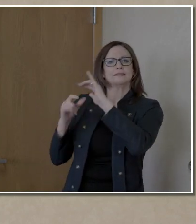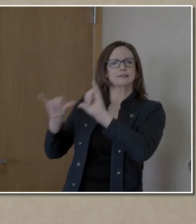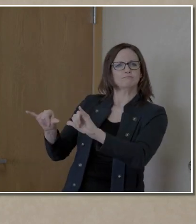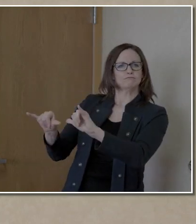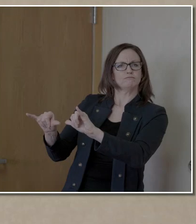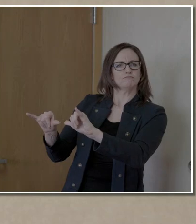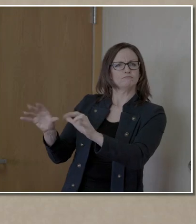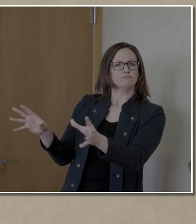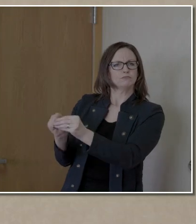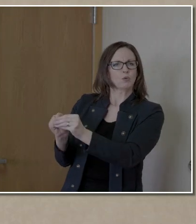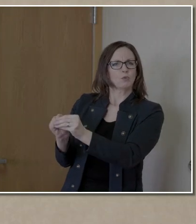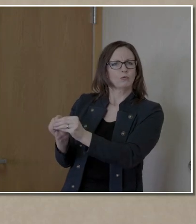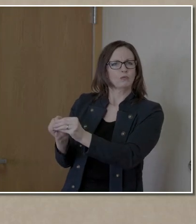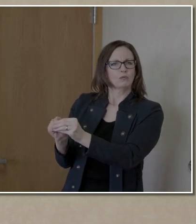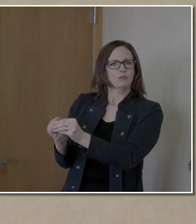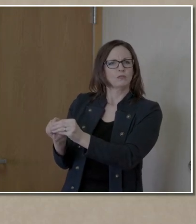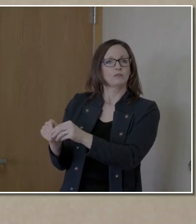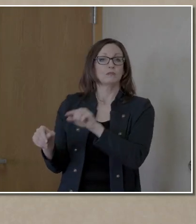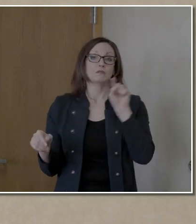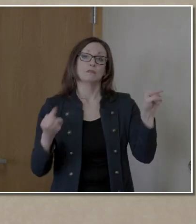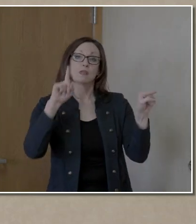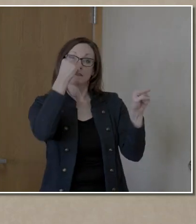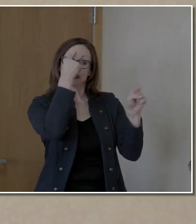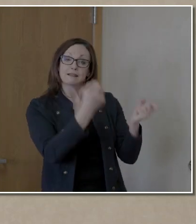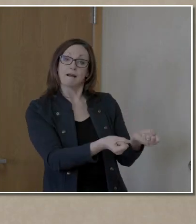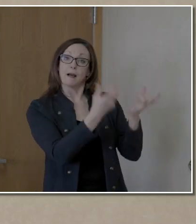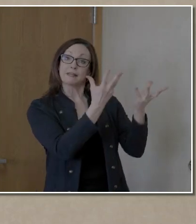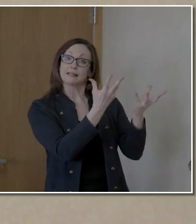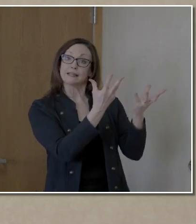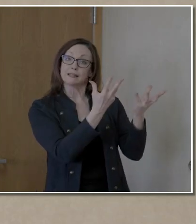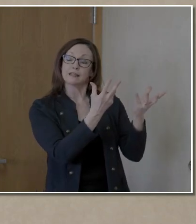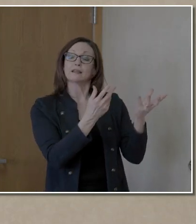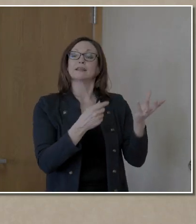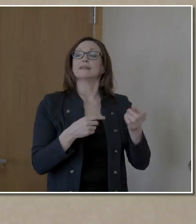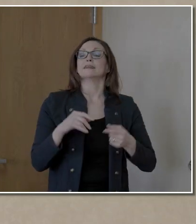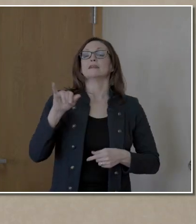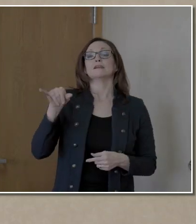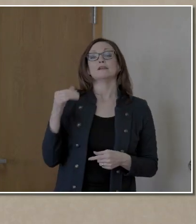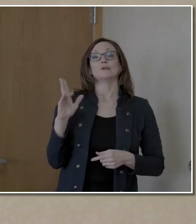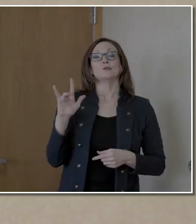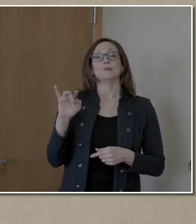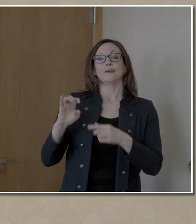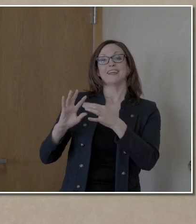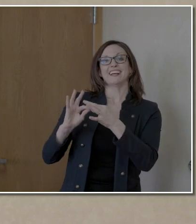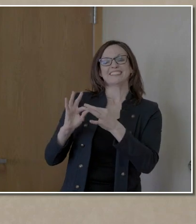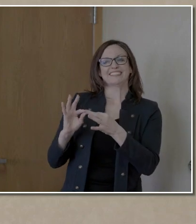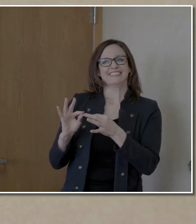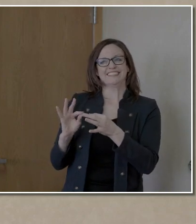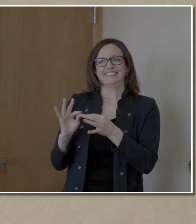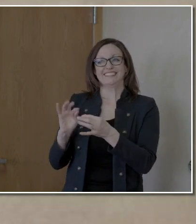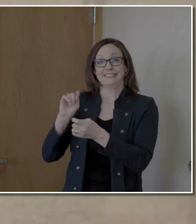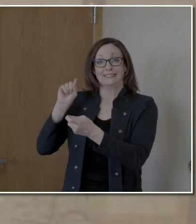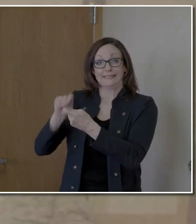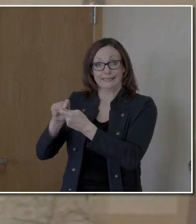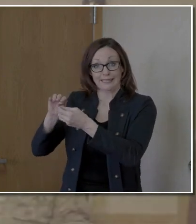Sean, we will follow up post-call. We'll next go to Chuck Odsma with WKBT.